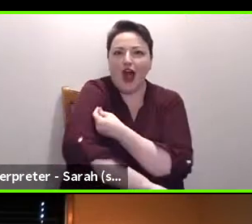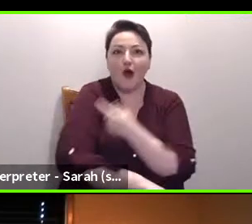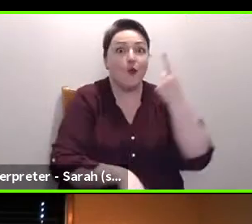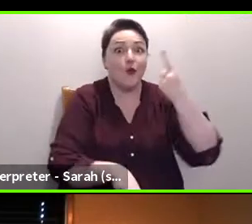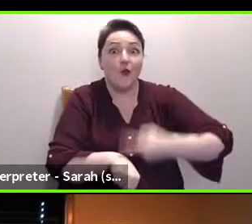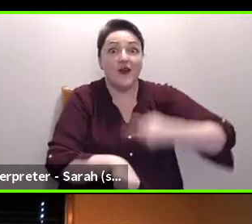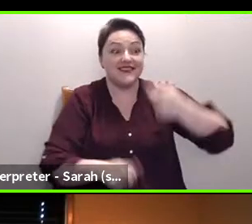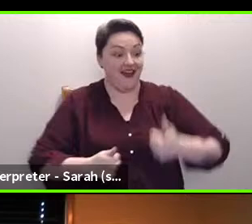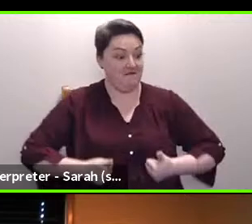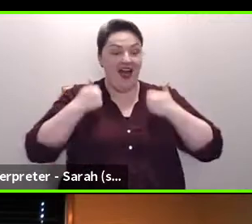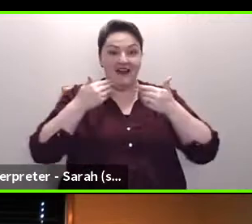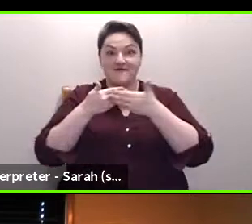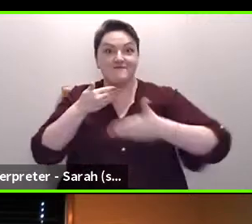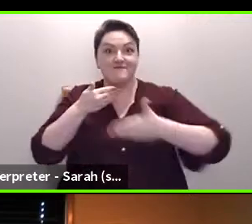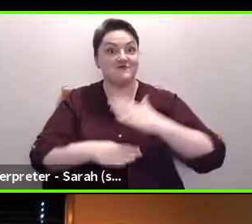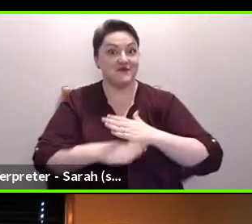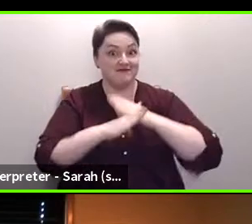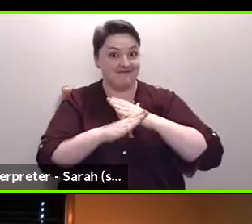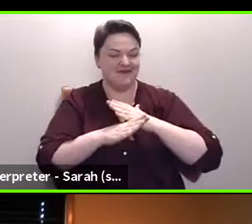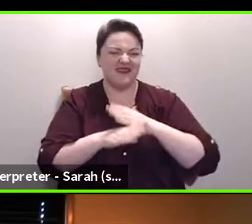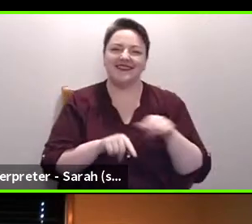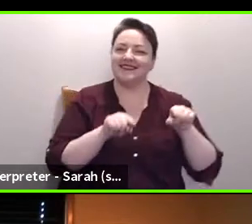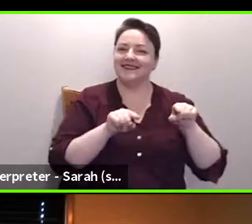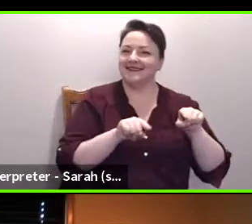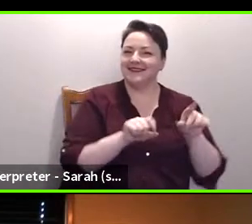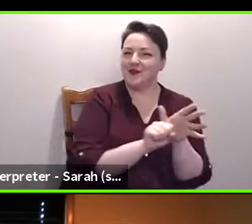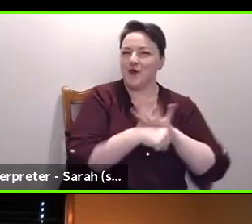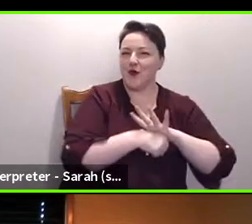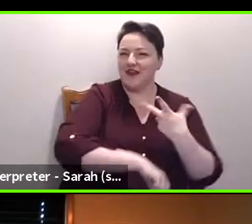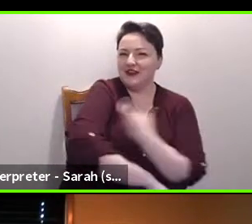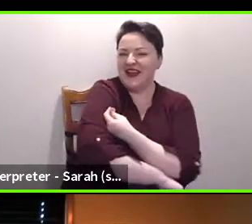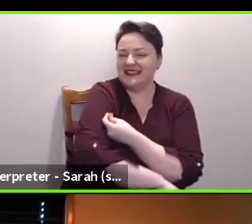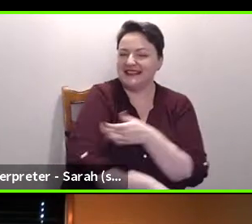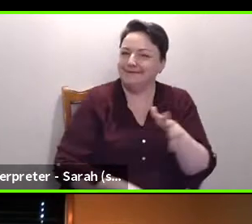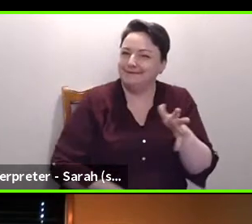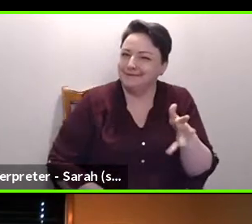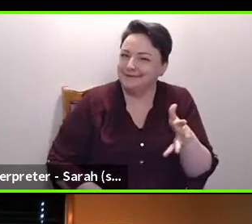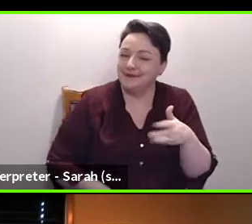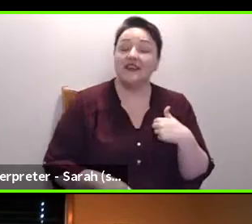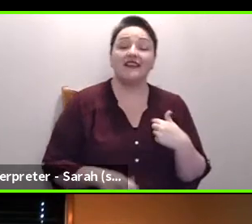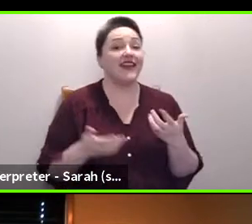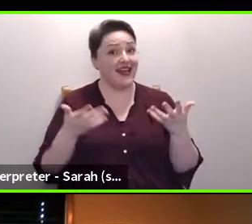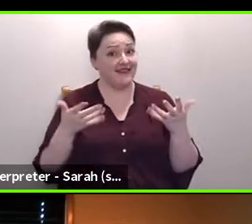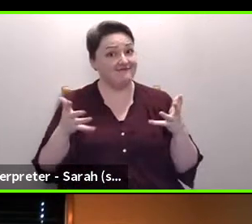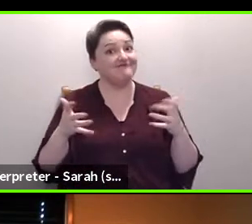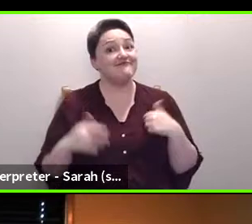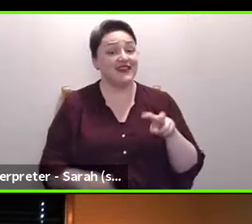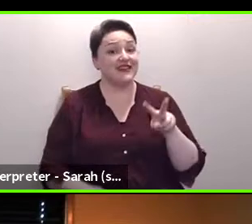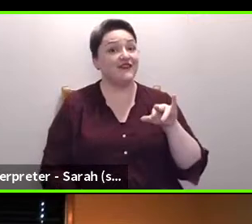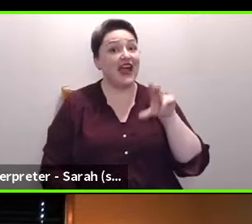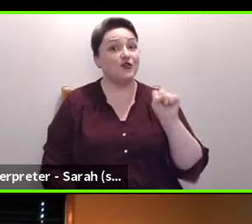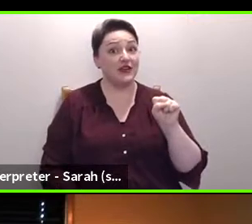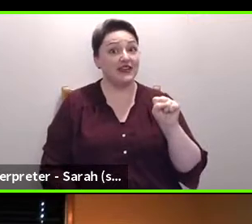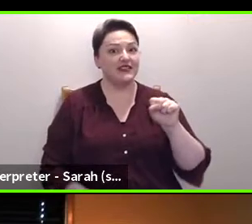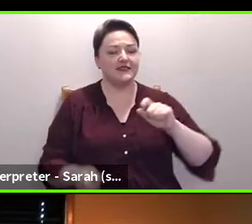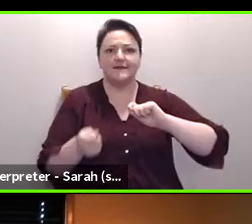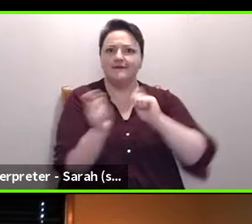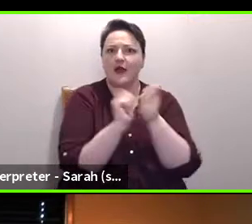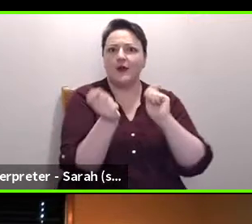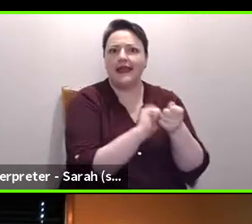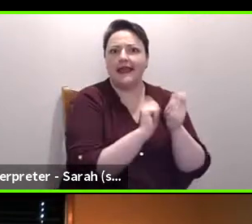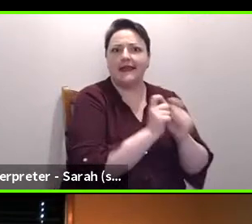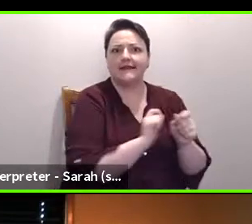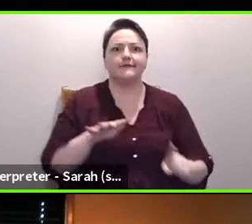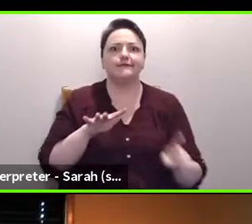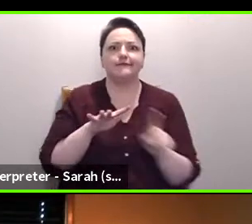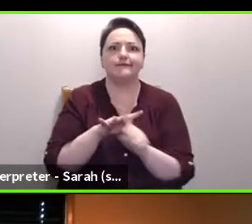need to be boosted. The second thing we also know is that, there are variants circulating out there. And when the mRNA vaccines were developed, they